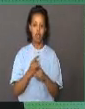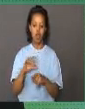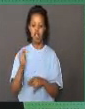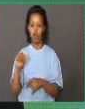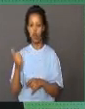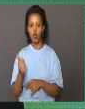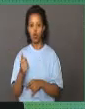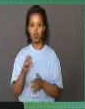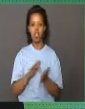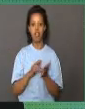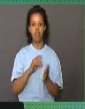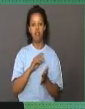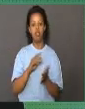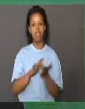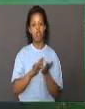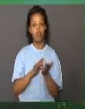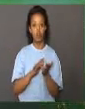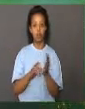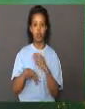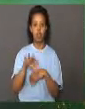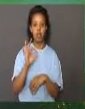other antibiotics.